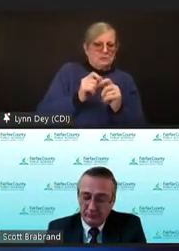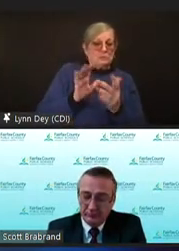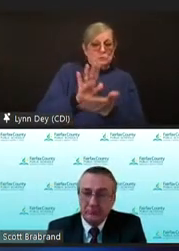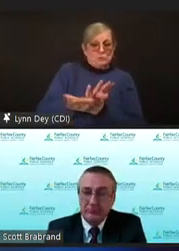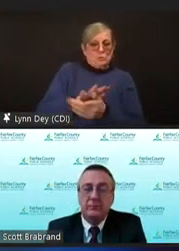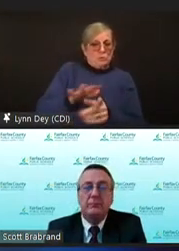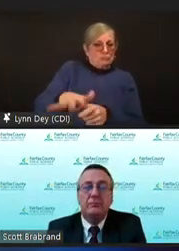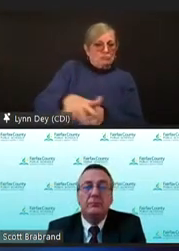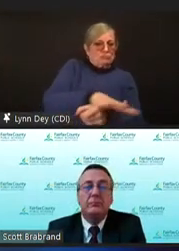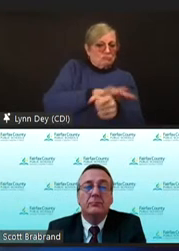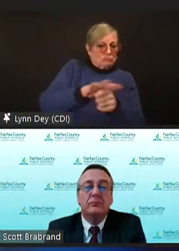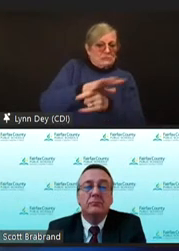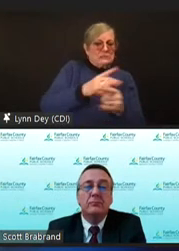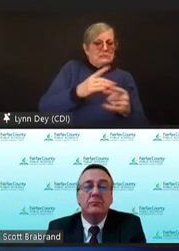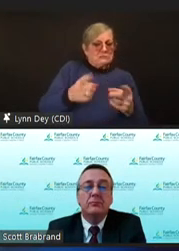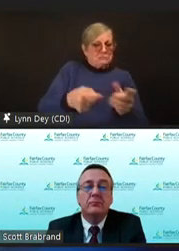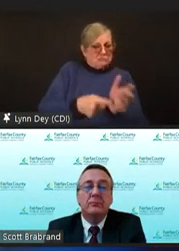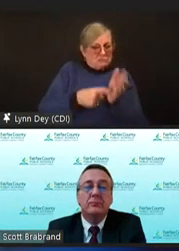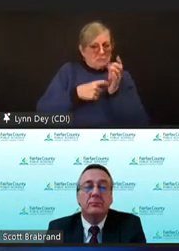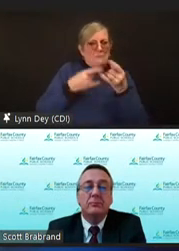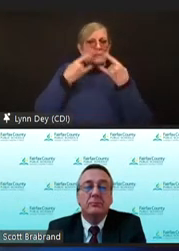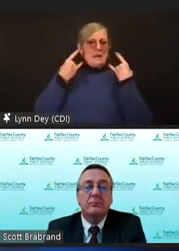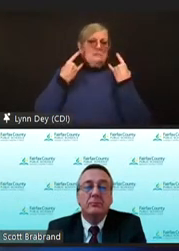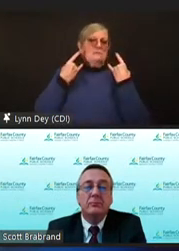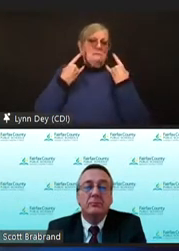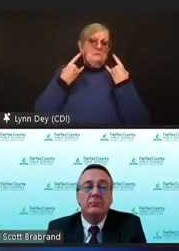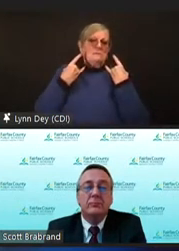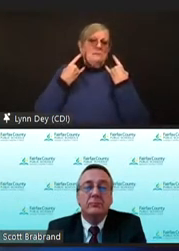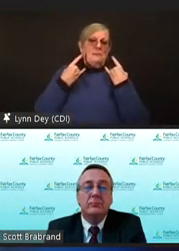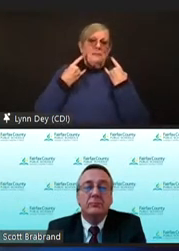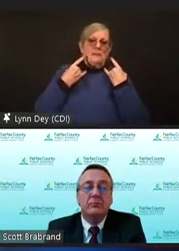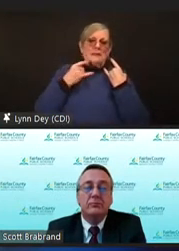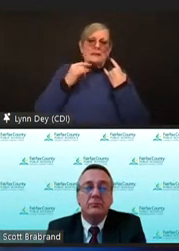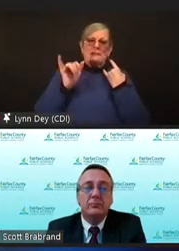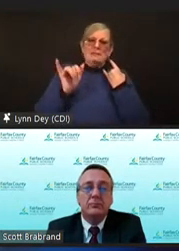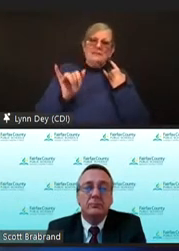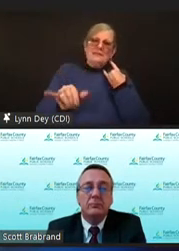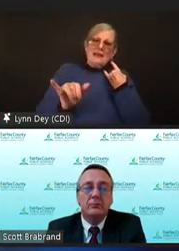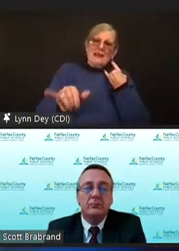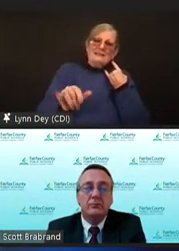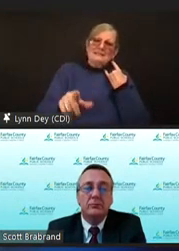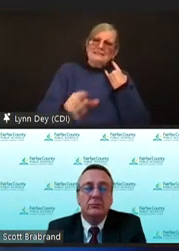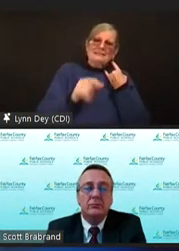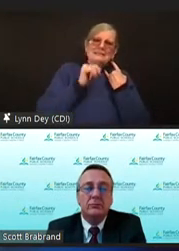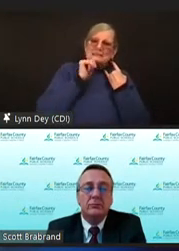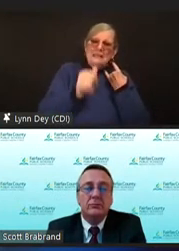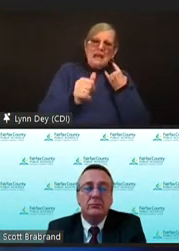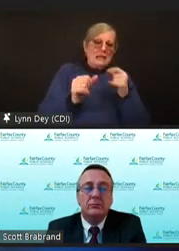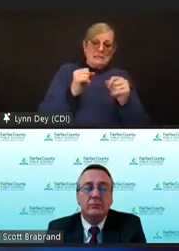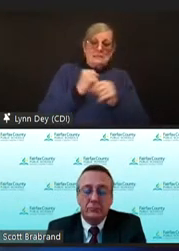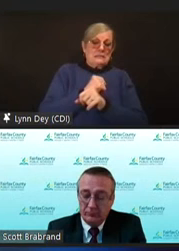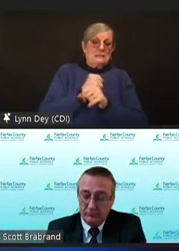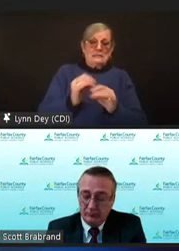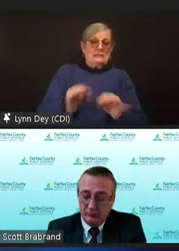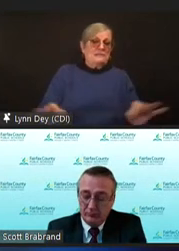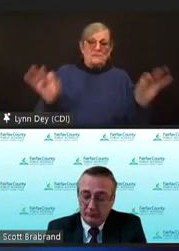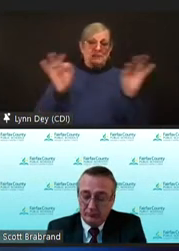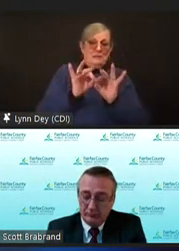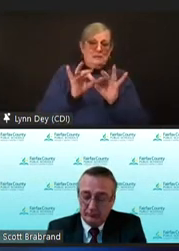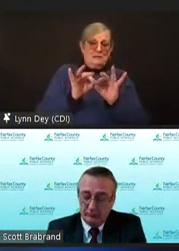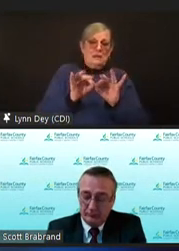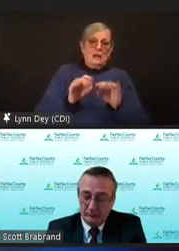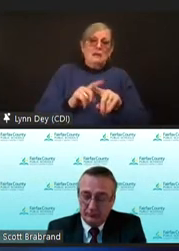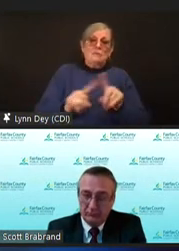mandated, although that difference was not statistically significant. And there are also studies from North Carolina,